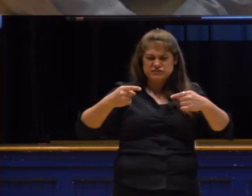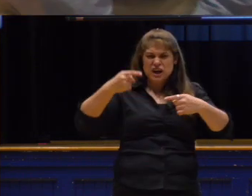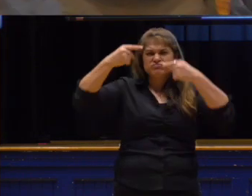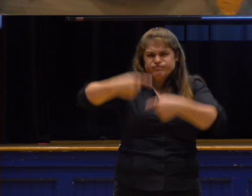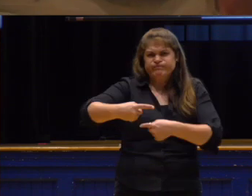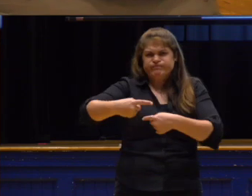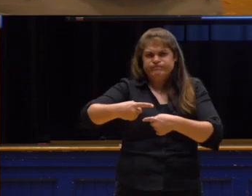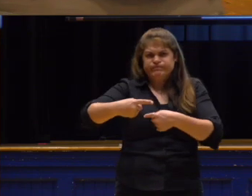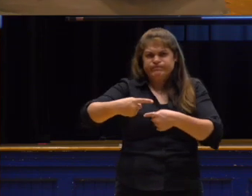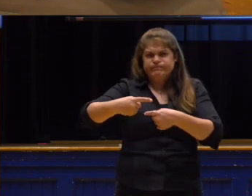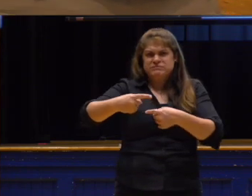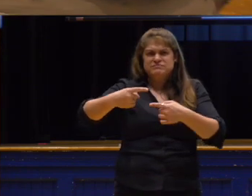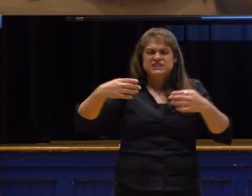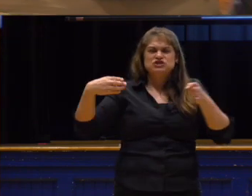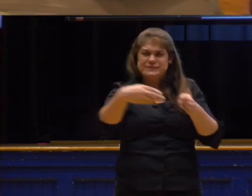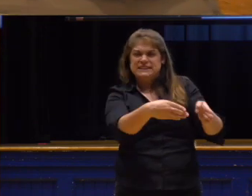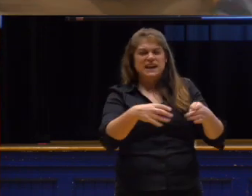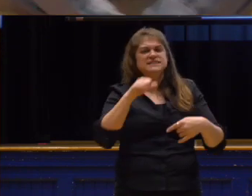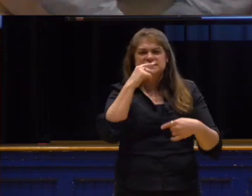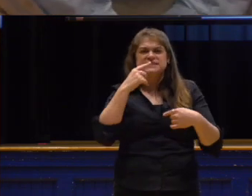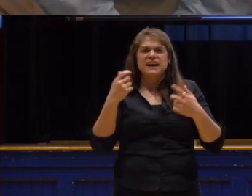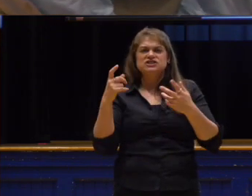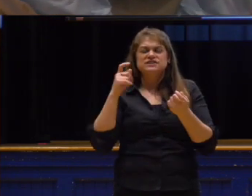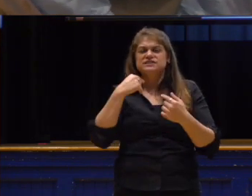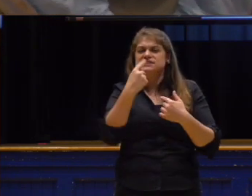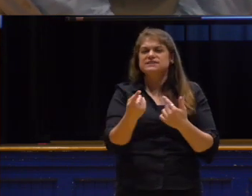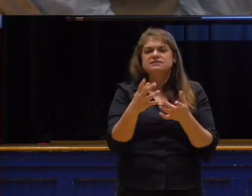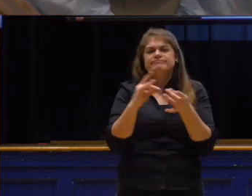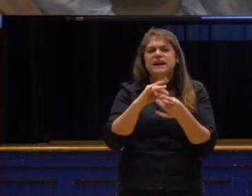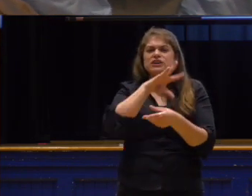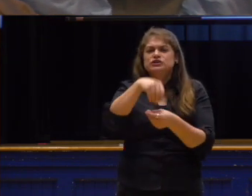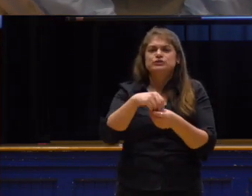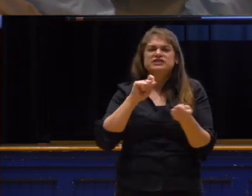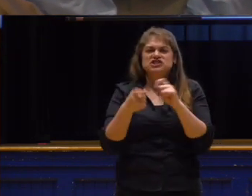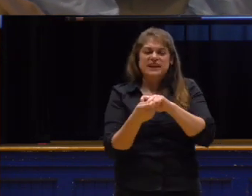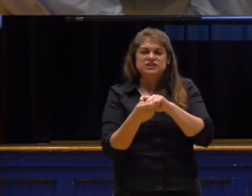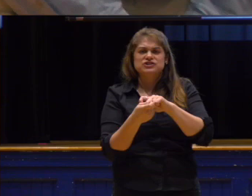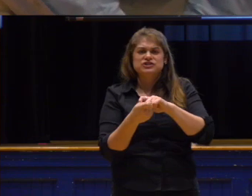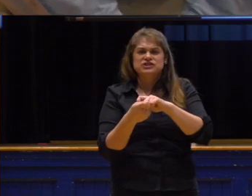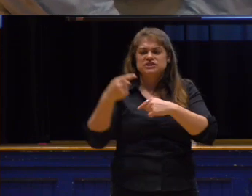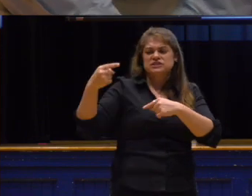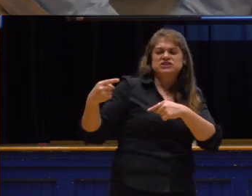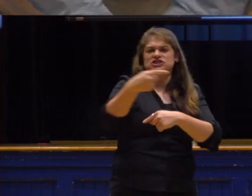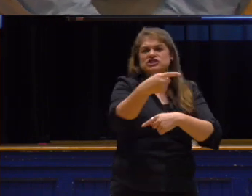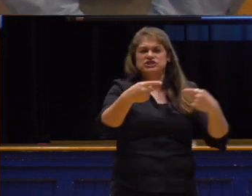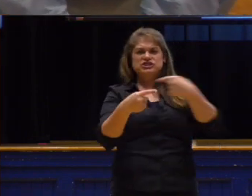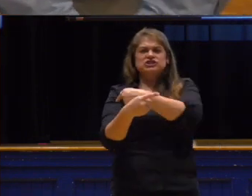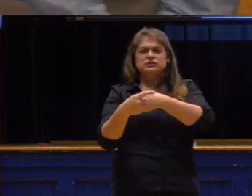no arrow to tell you can't go this way, you can't go that way. You're going to change some, but Dickinson is going to be a nightmare.